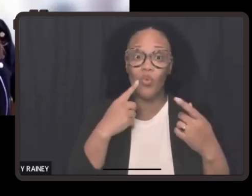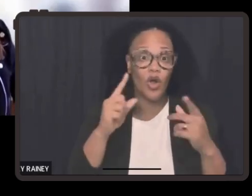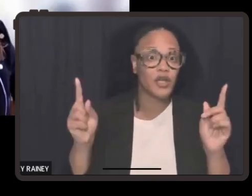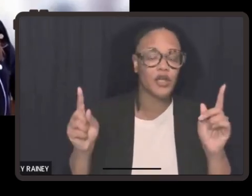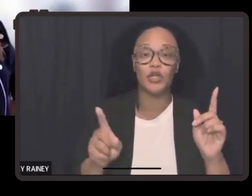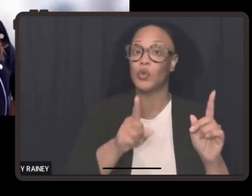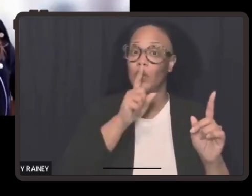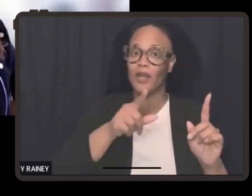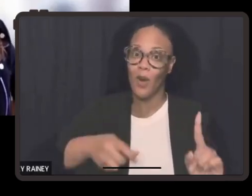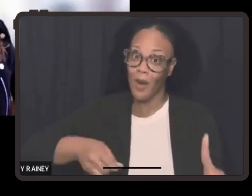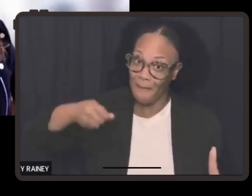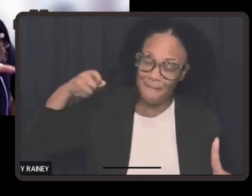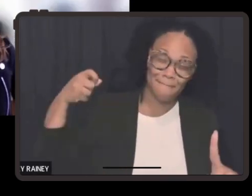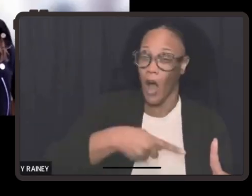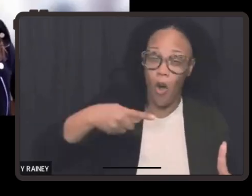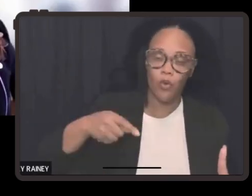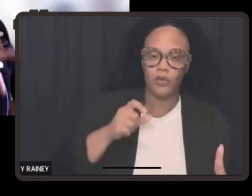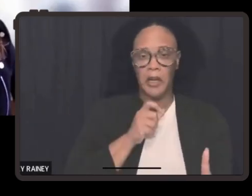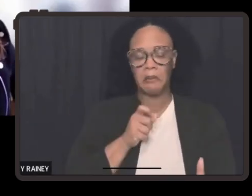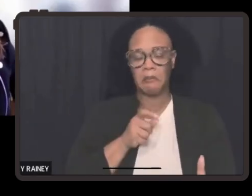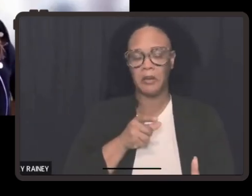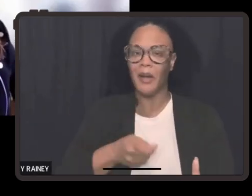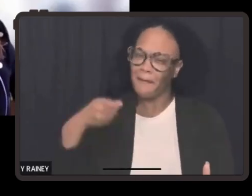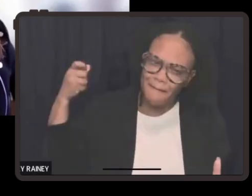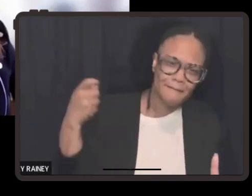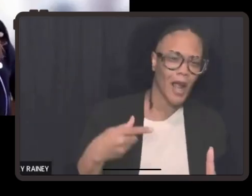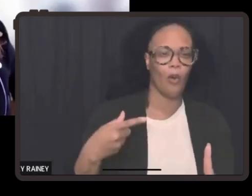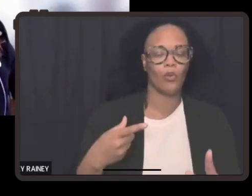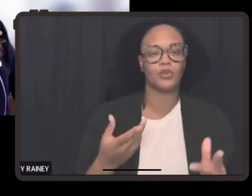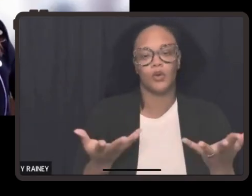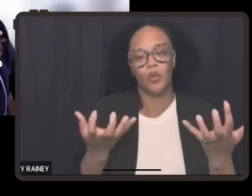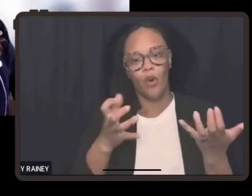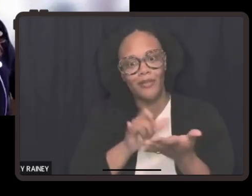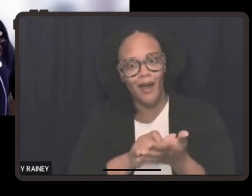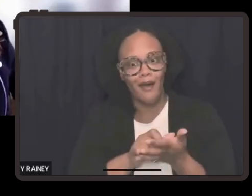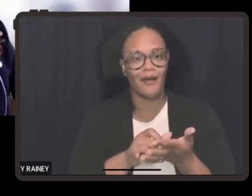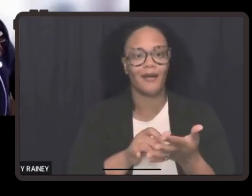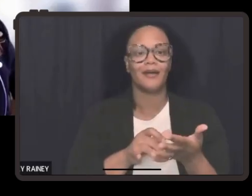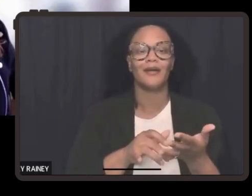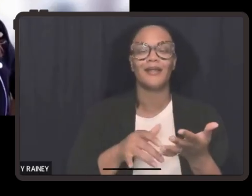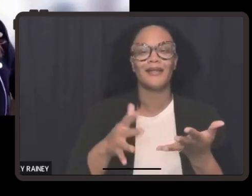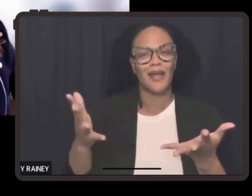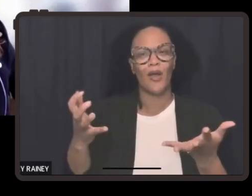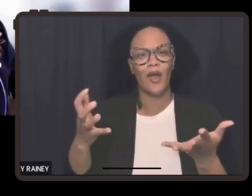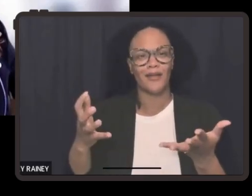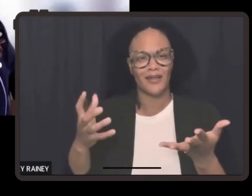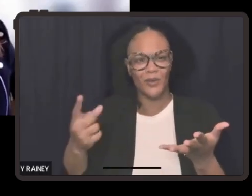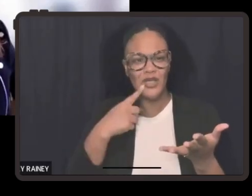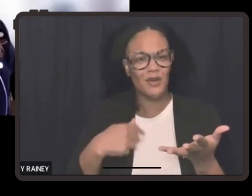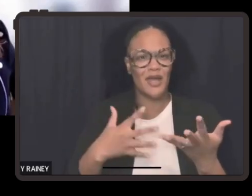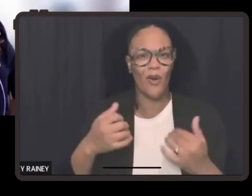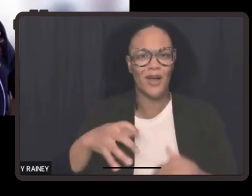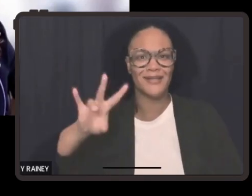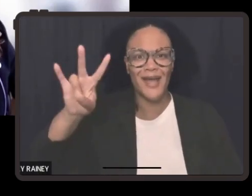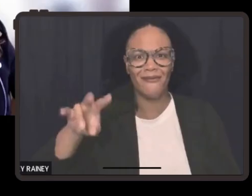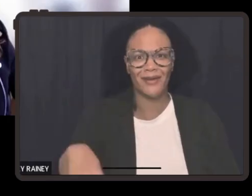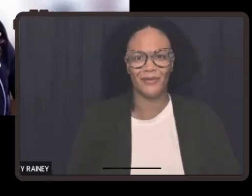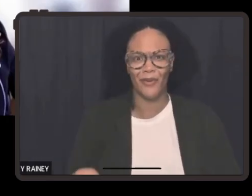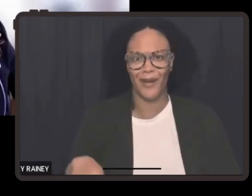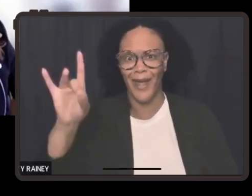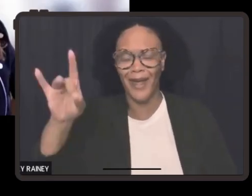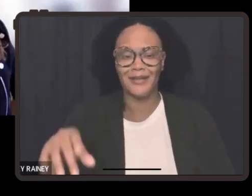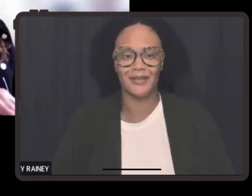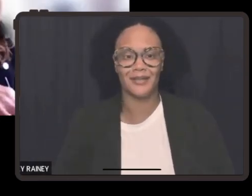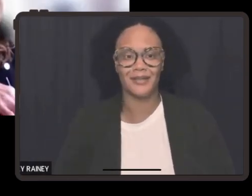it's for the vagal nerve. So I did notice that they wanted like 7, 8, whereas we are, or